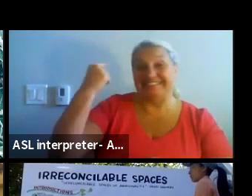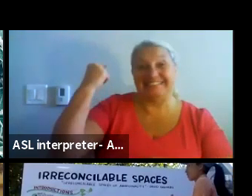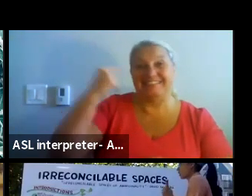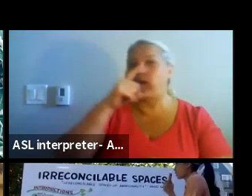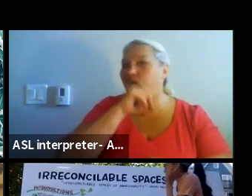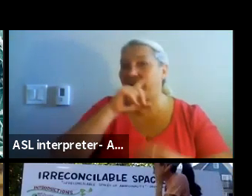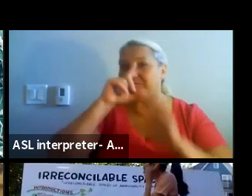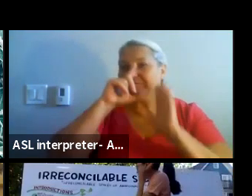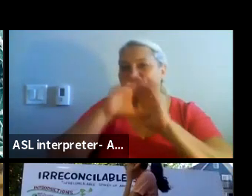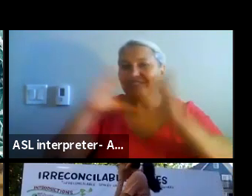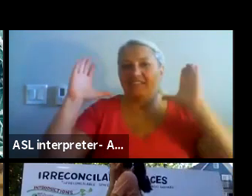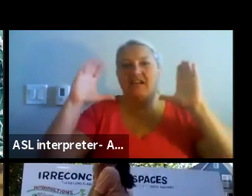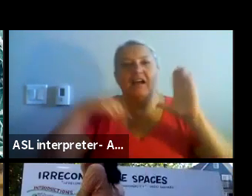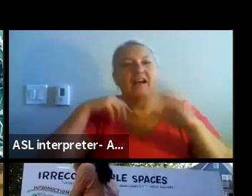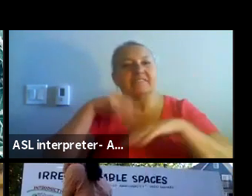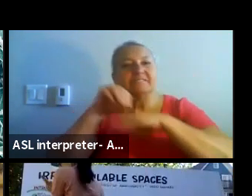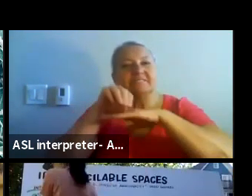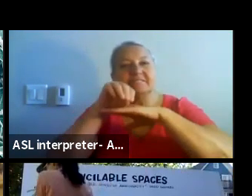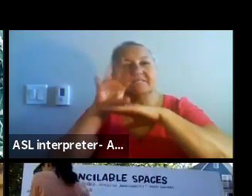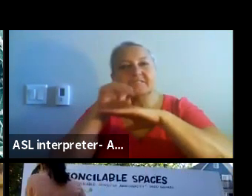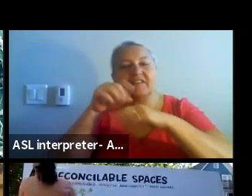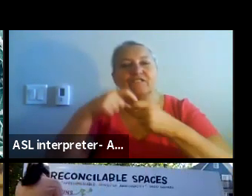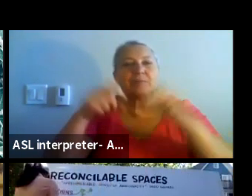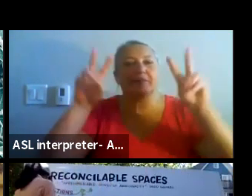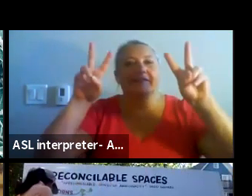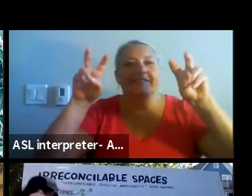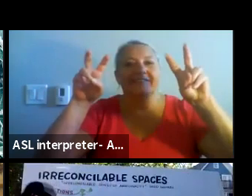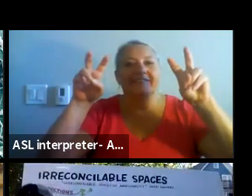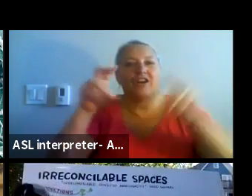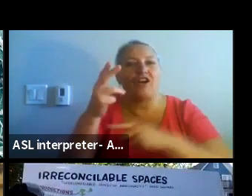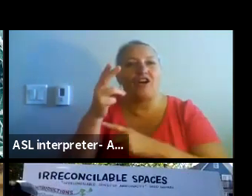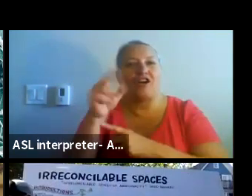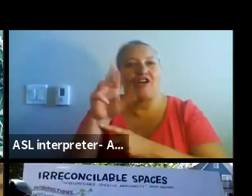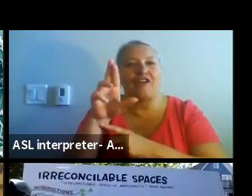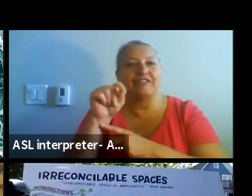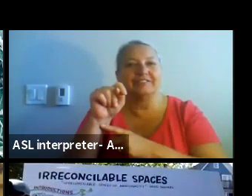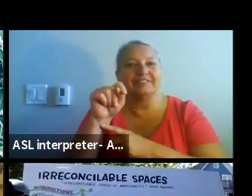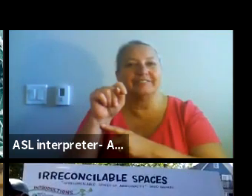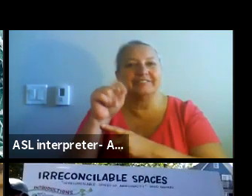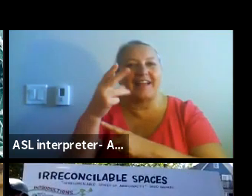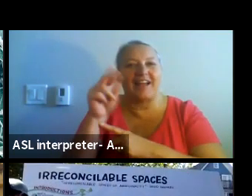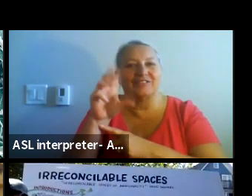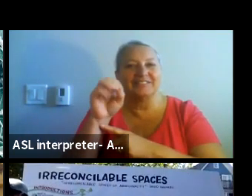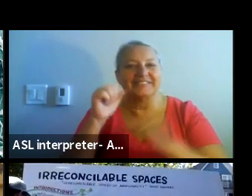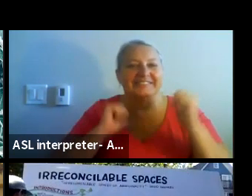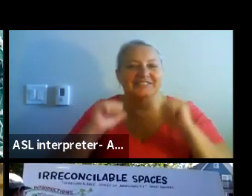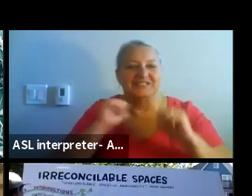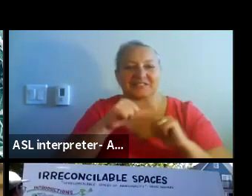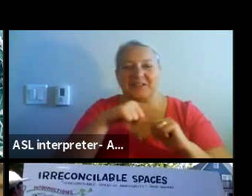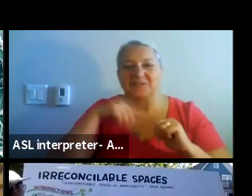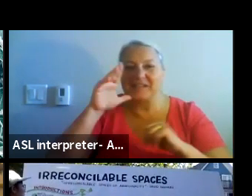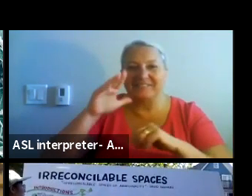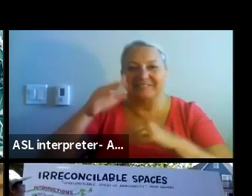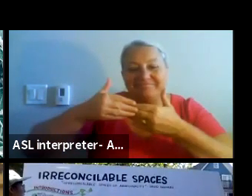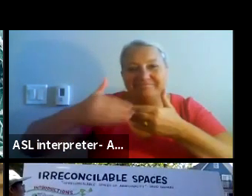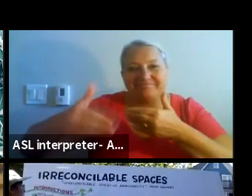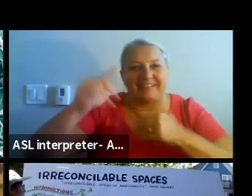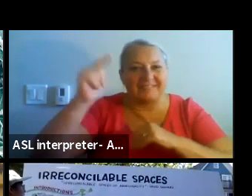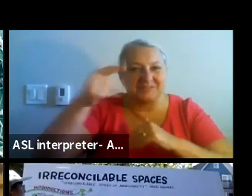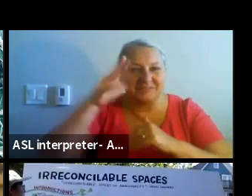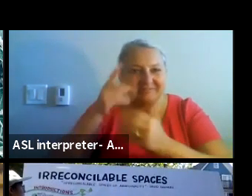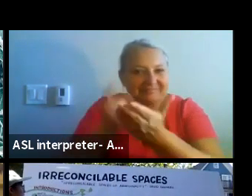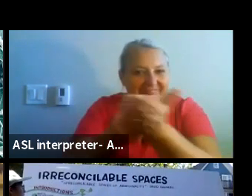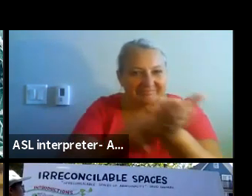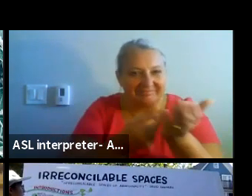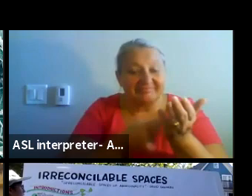It is a photograph I took of the entrance of Hart House Theater, which I'll be discussing in my thing. And it's actually